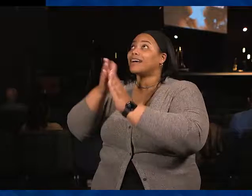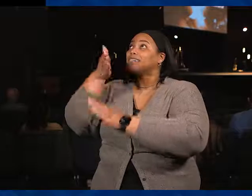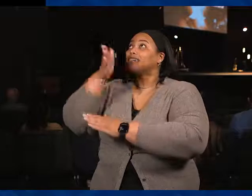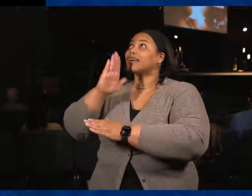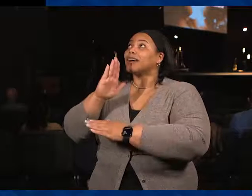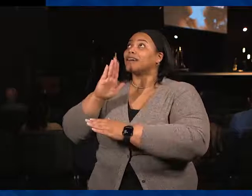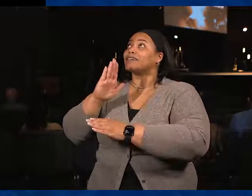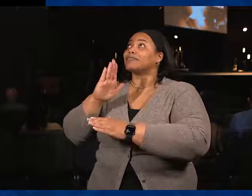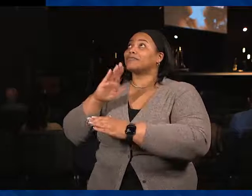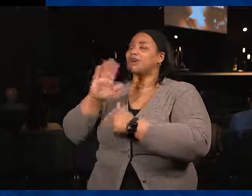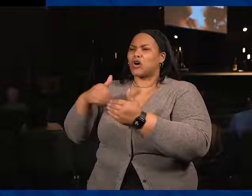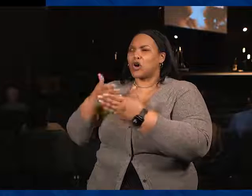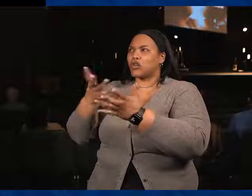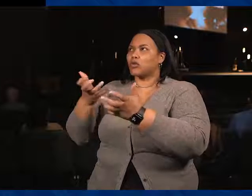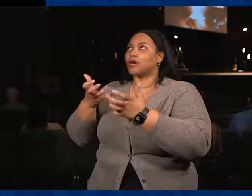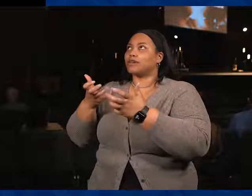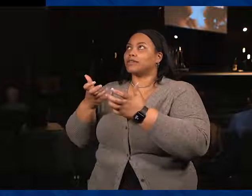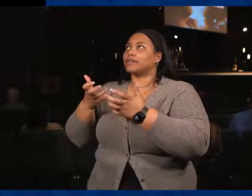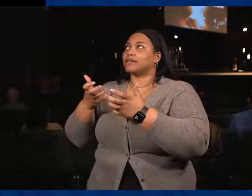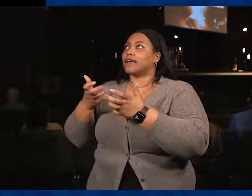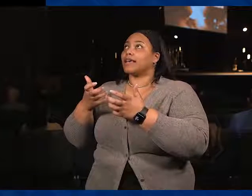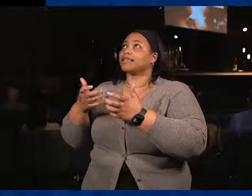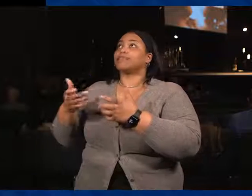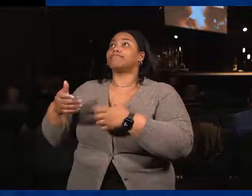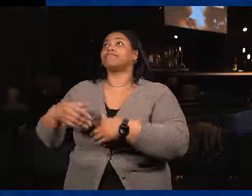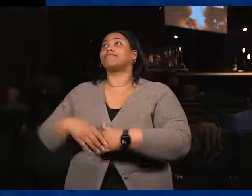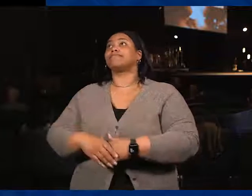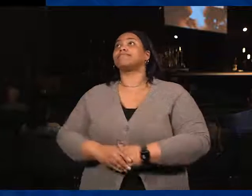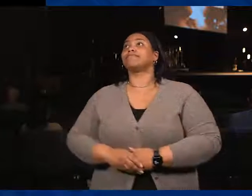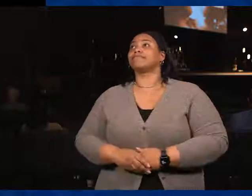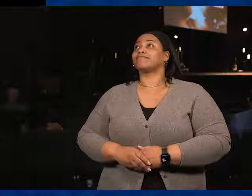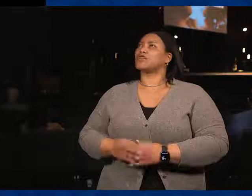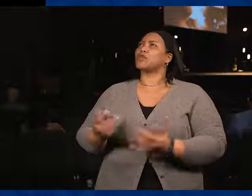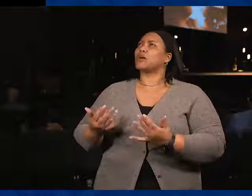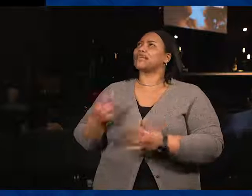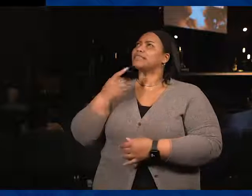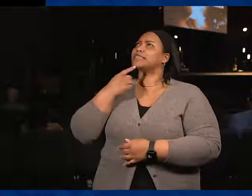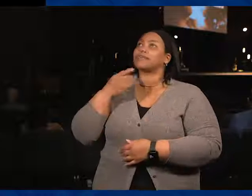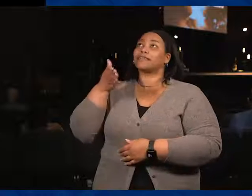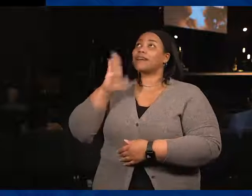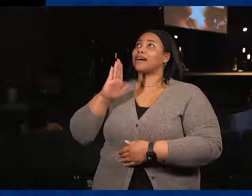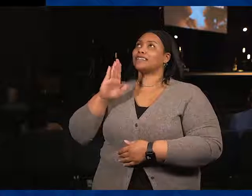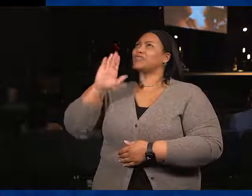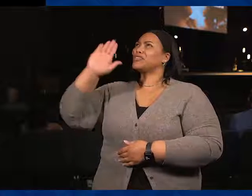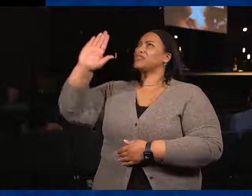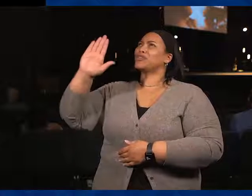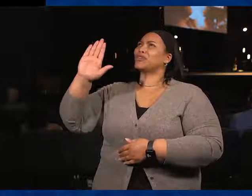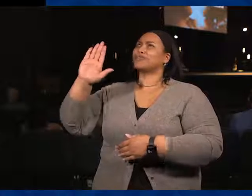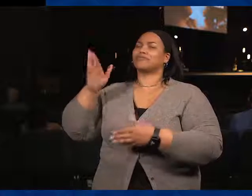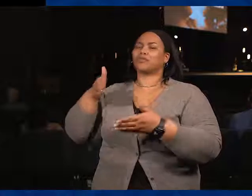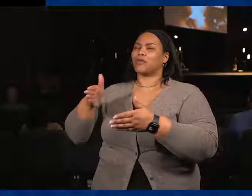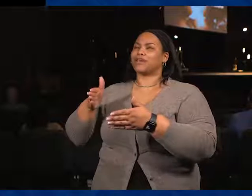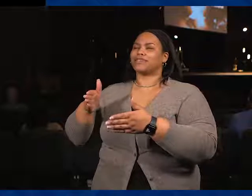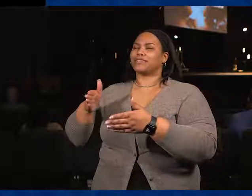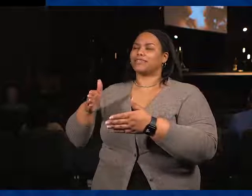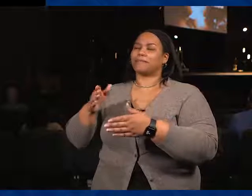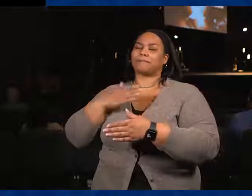want, and then step back and say, God, you don't have to do it my way. God, just get it